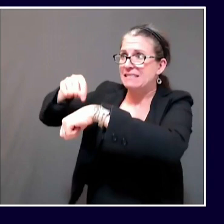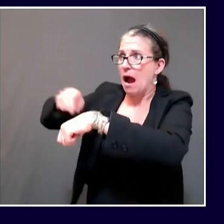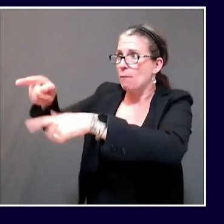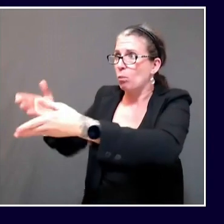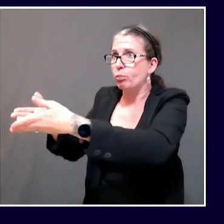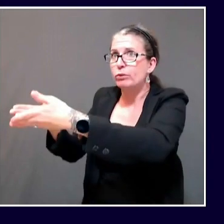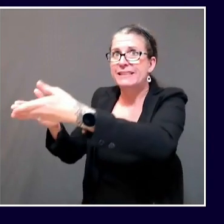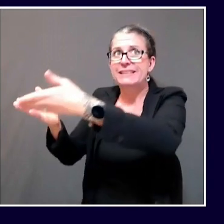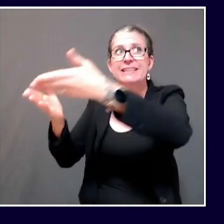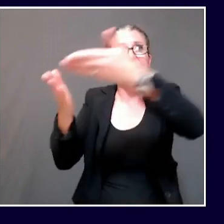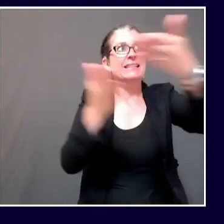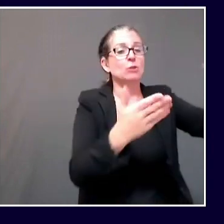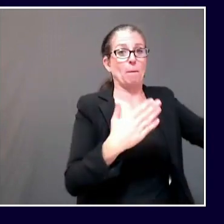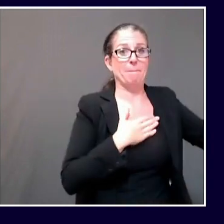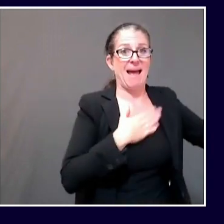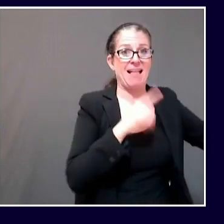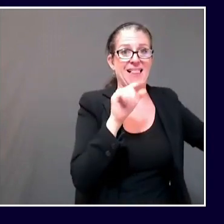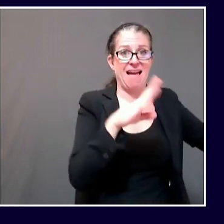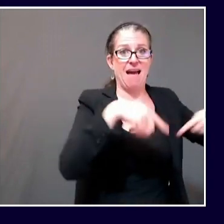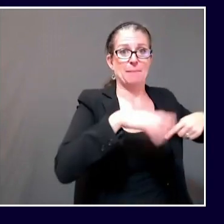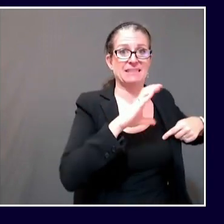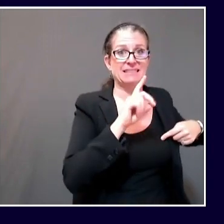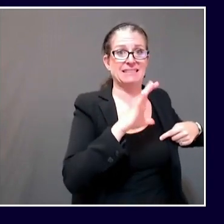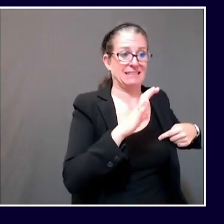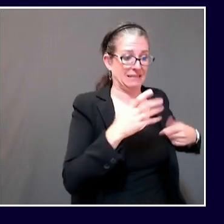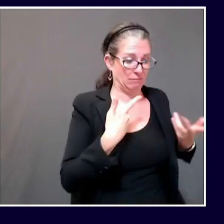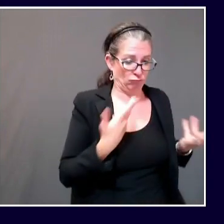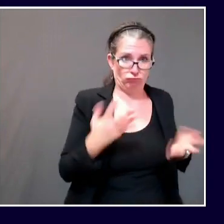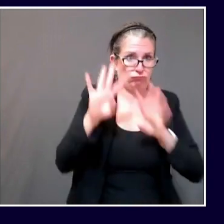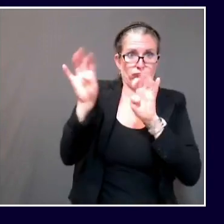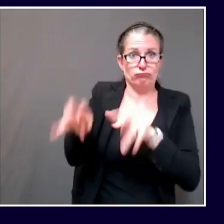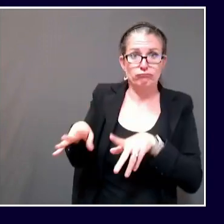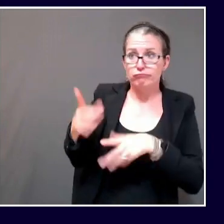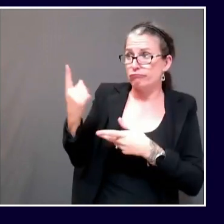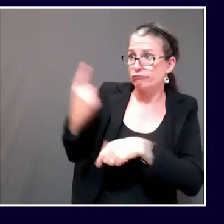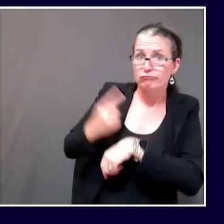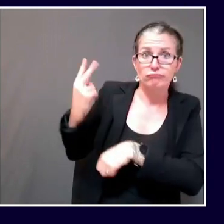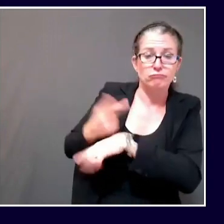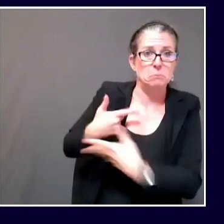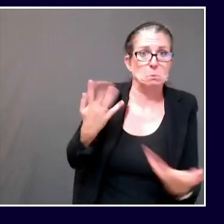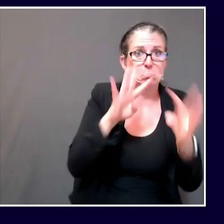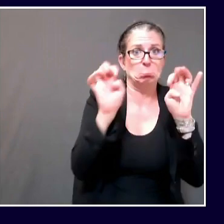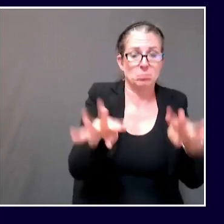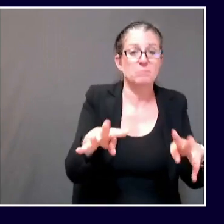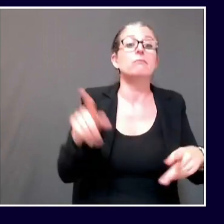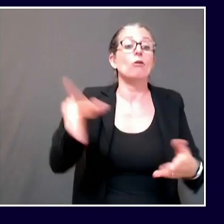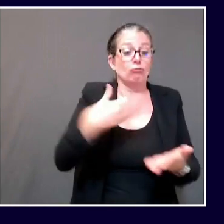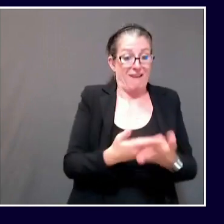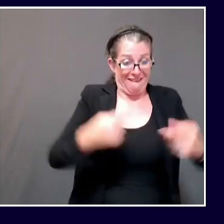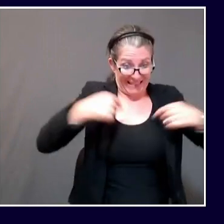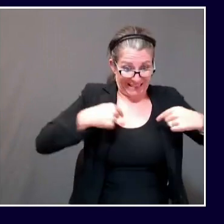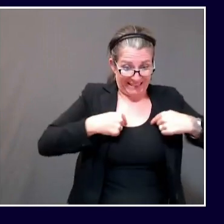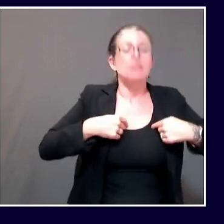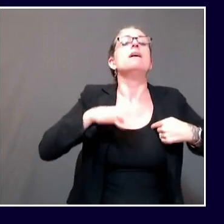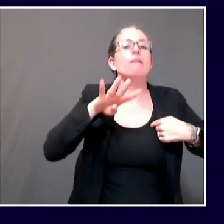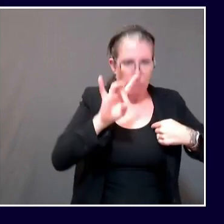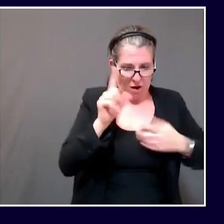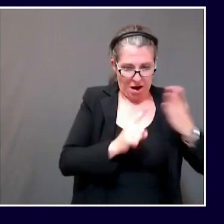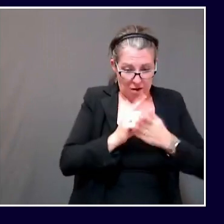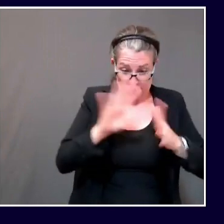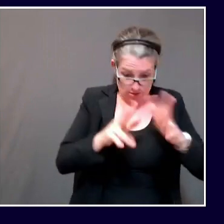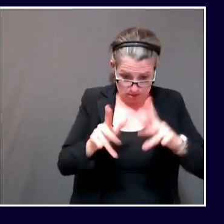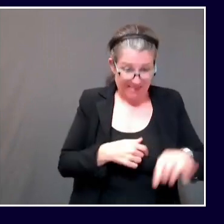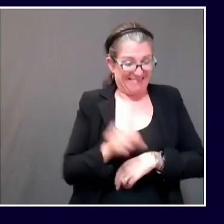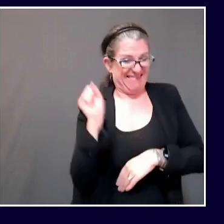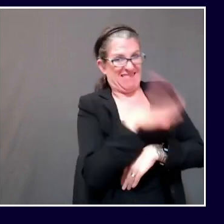Maine CDC's 4 walls is how quickly we can take a specimen from our front door and get the result back to the healthcare